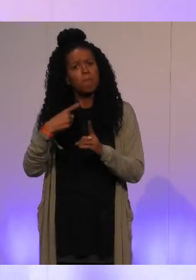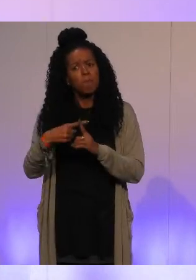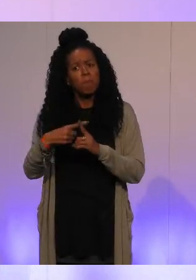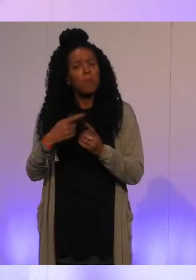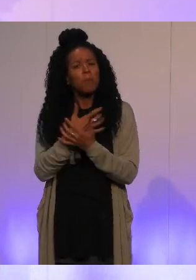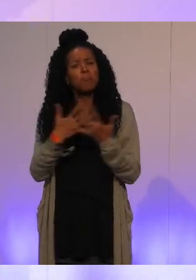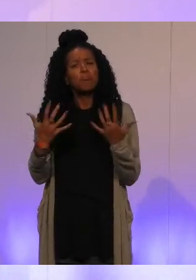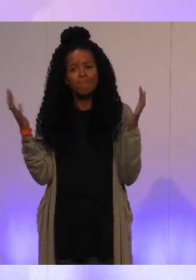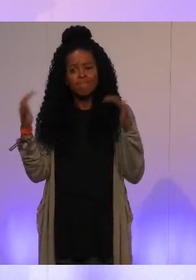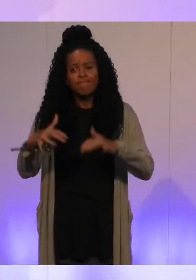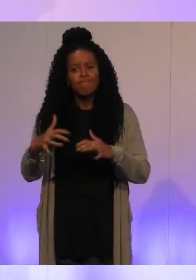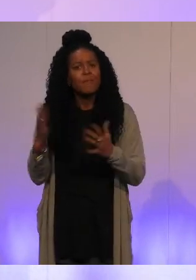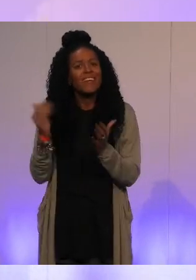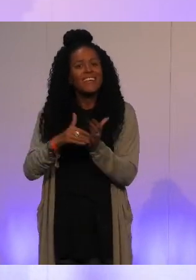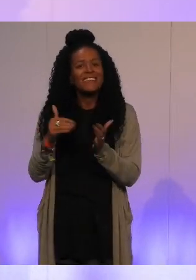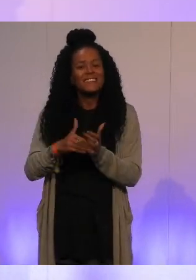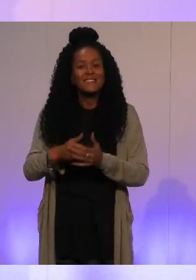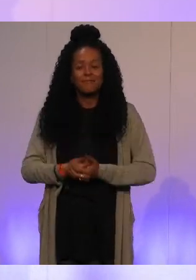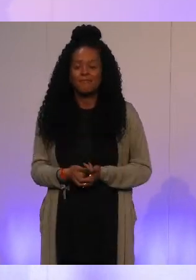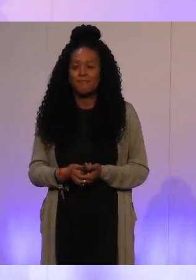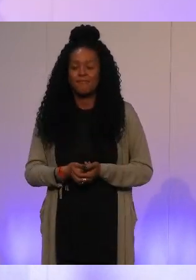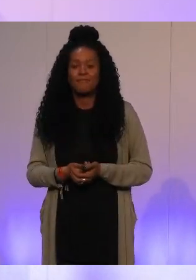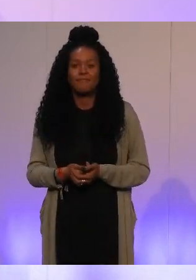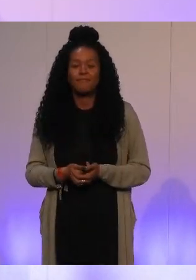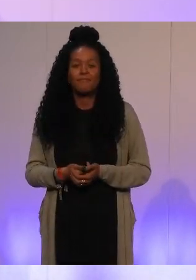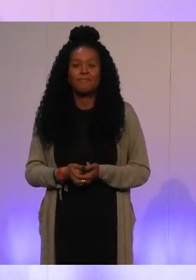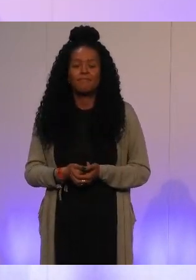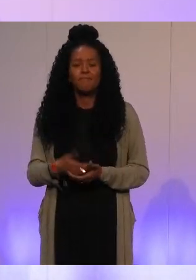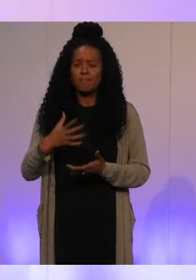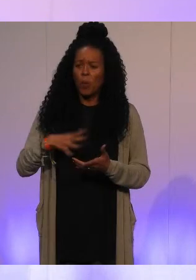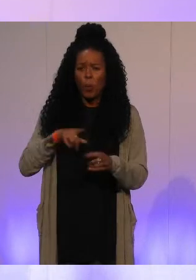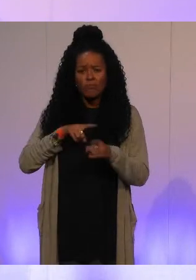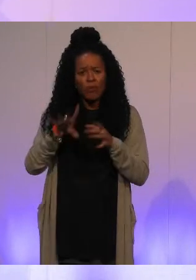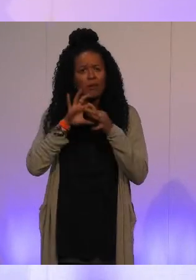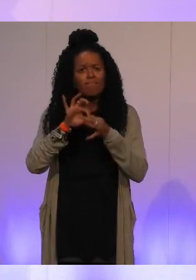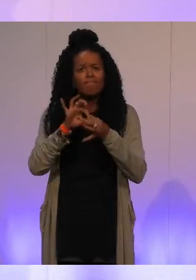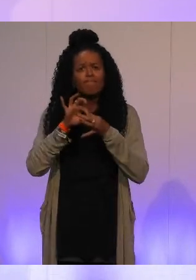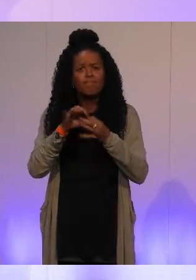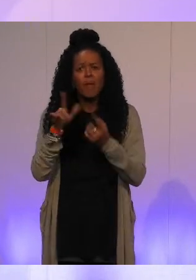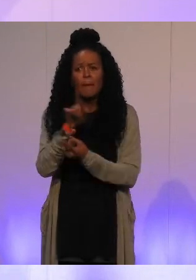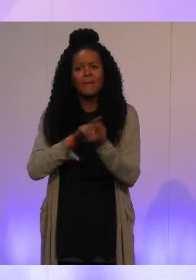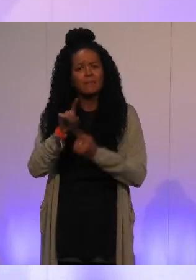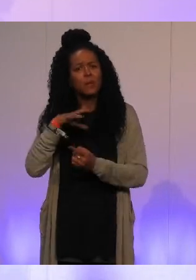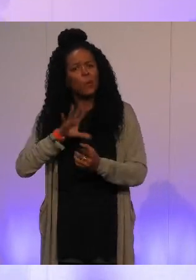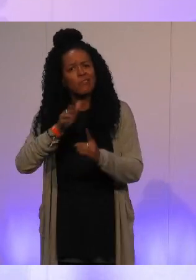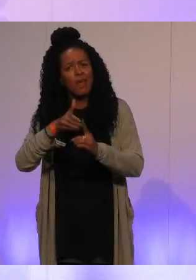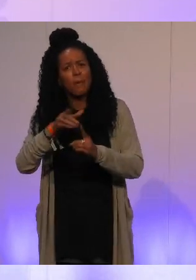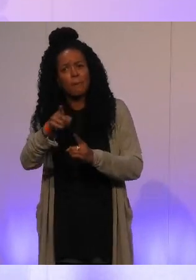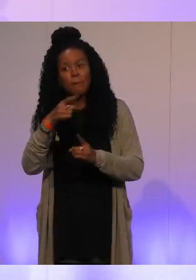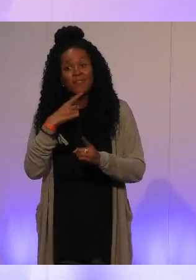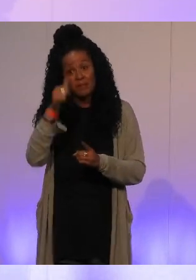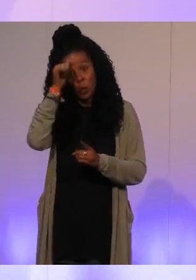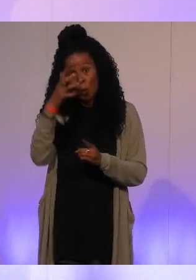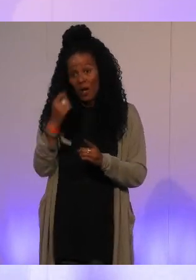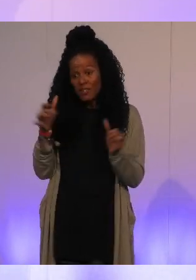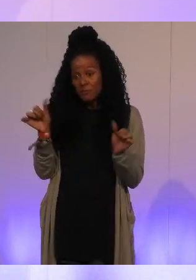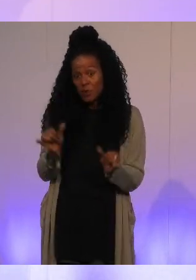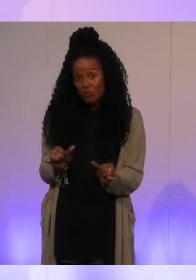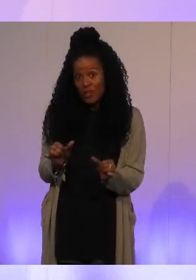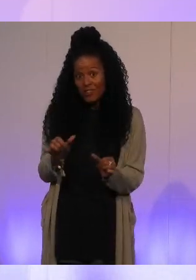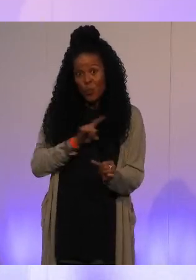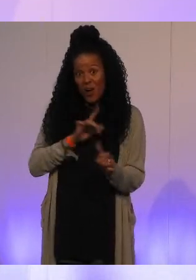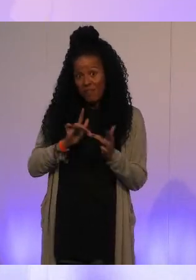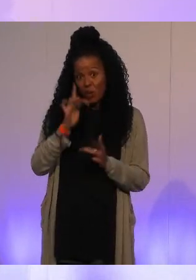of attendance. We want to make it as interactive as possible though, and we know there are some constraints on that when it's